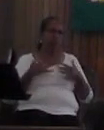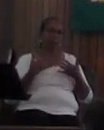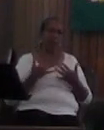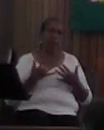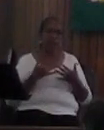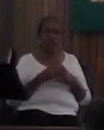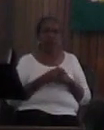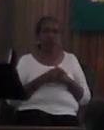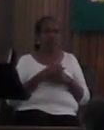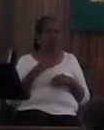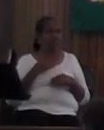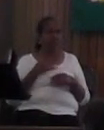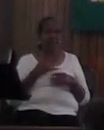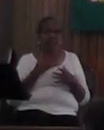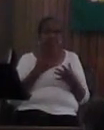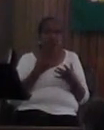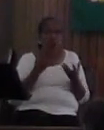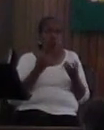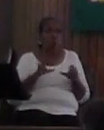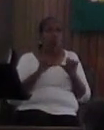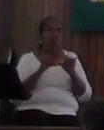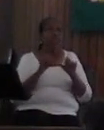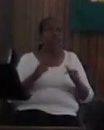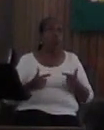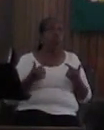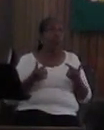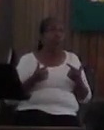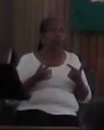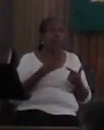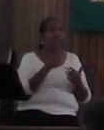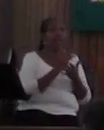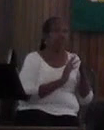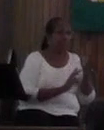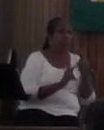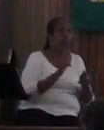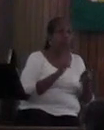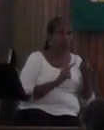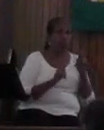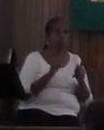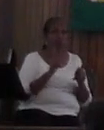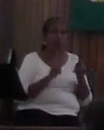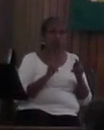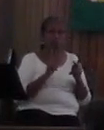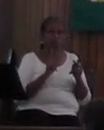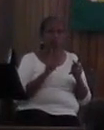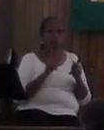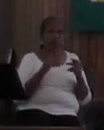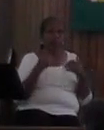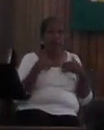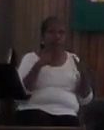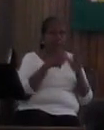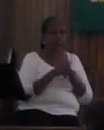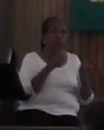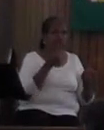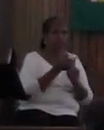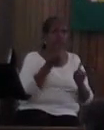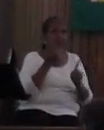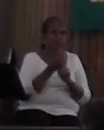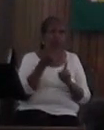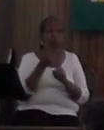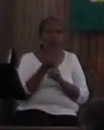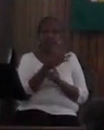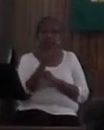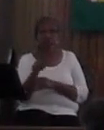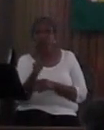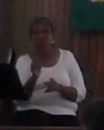live for. And some folk have gone to the extreme of killing themselves and